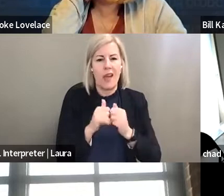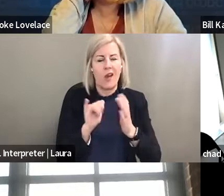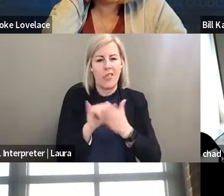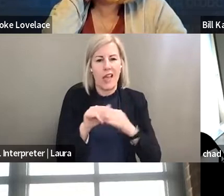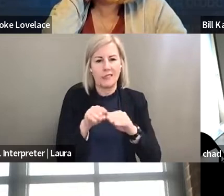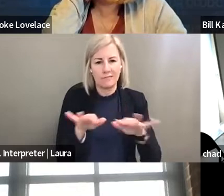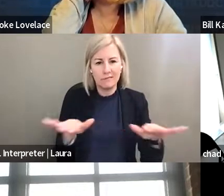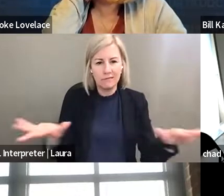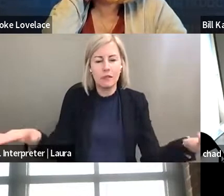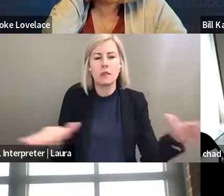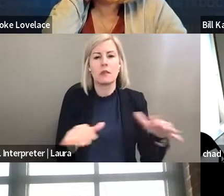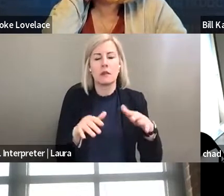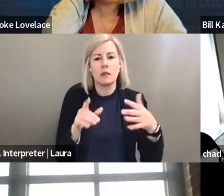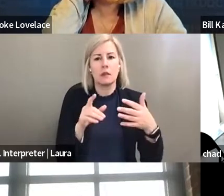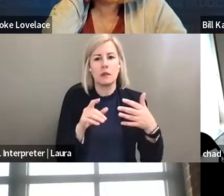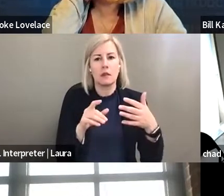And I think those are,